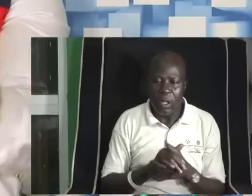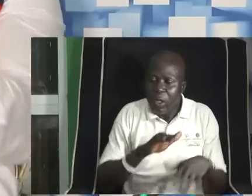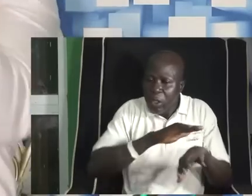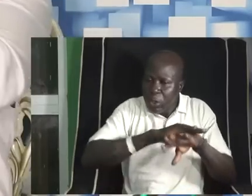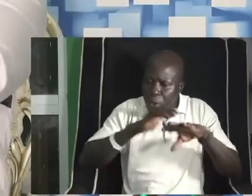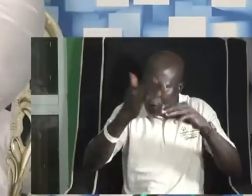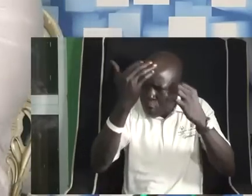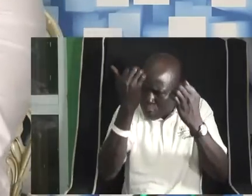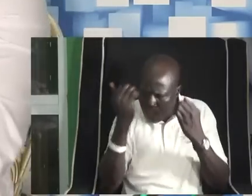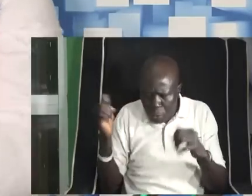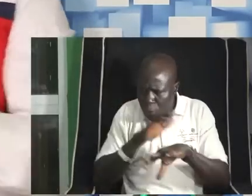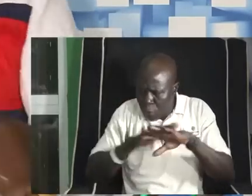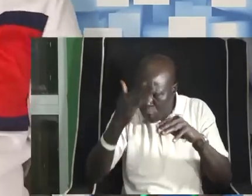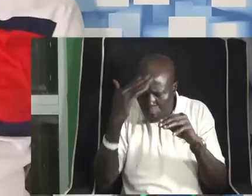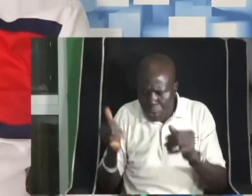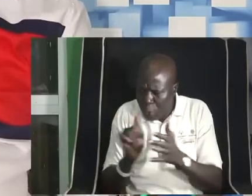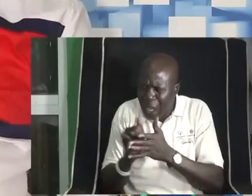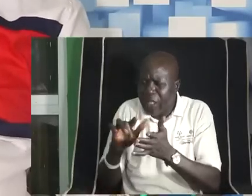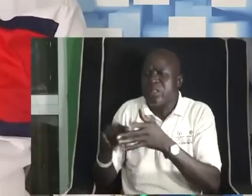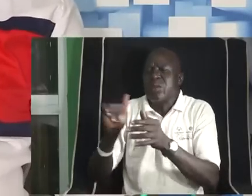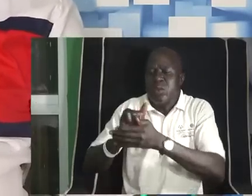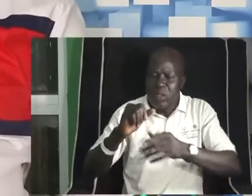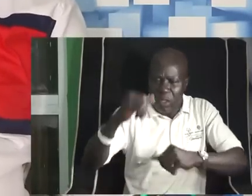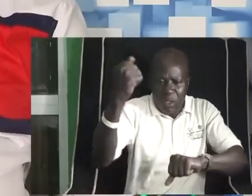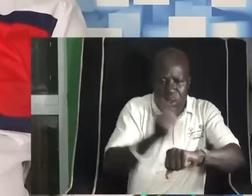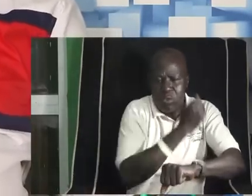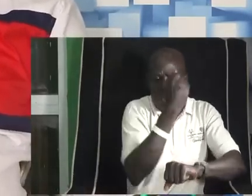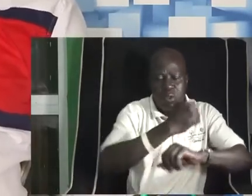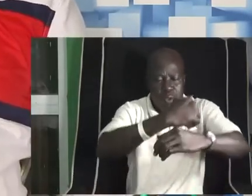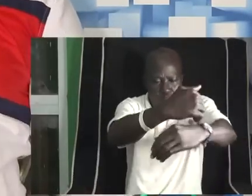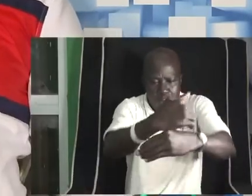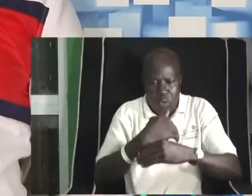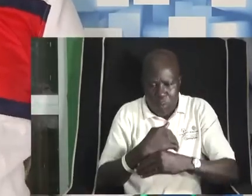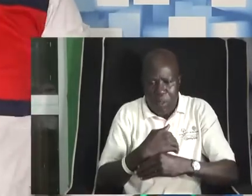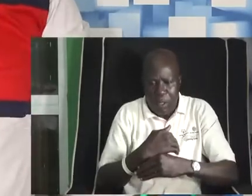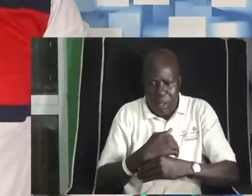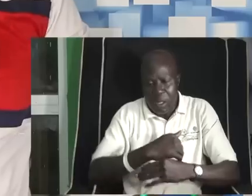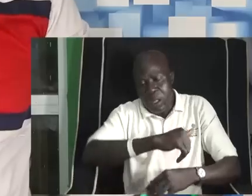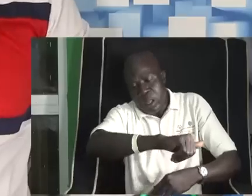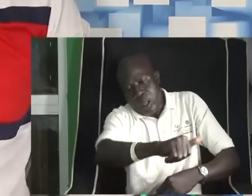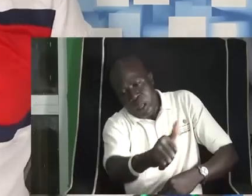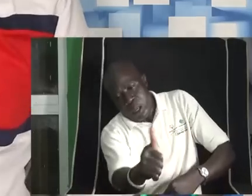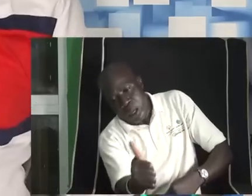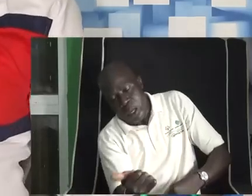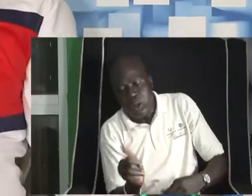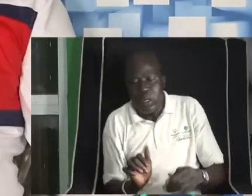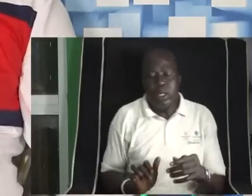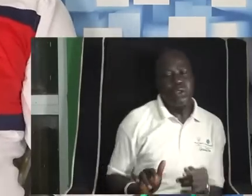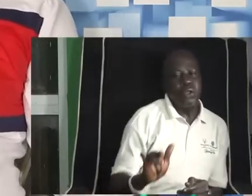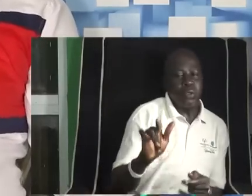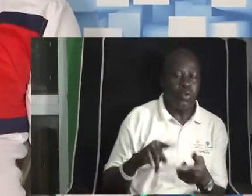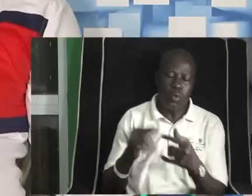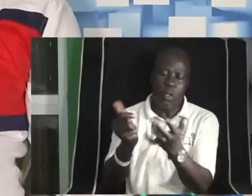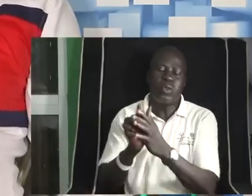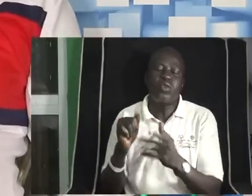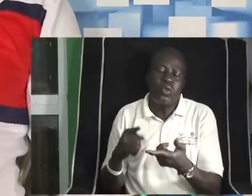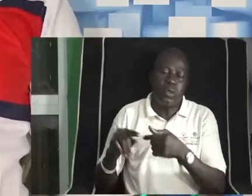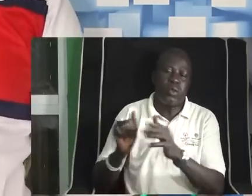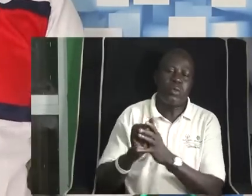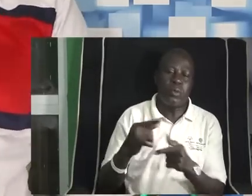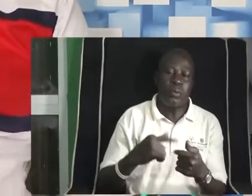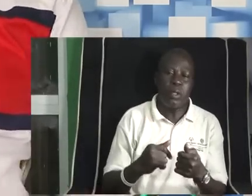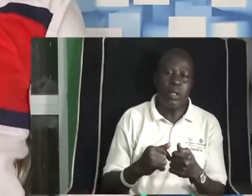make you fly. You will not know that is a stone that drawn one back. Even another journey, they will embark